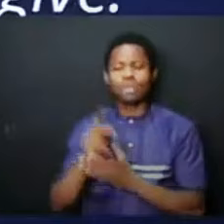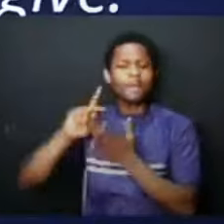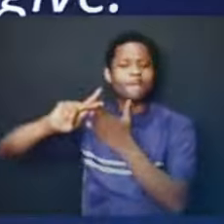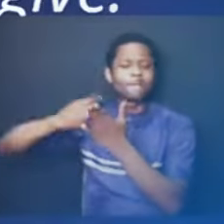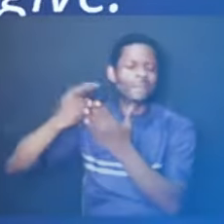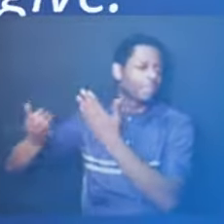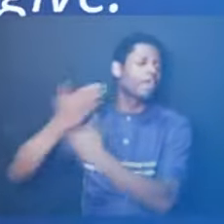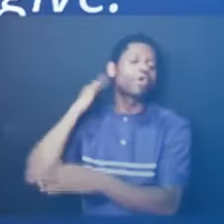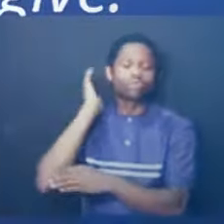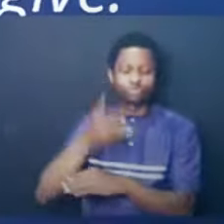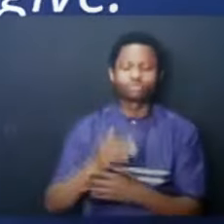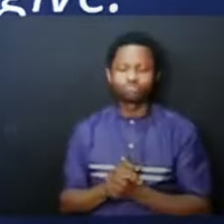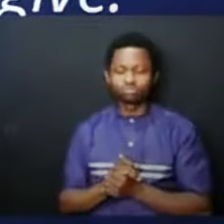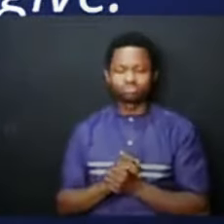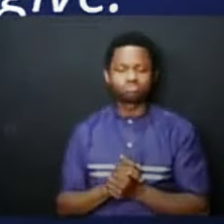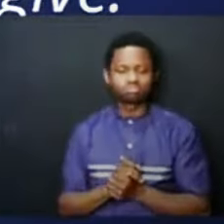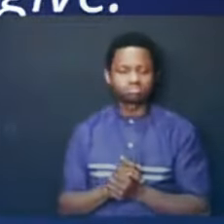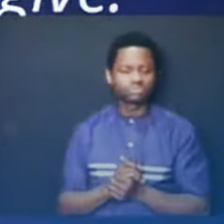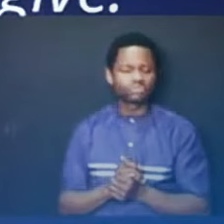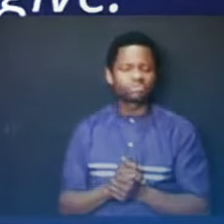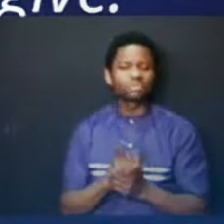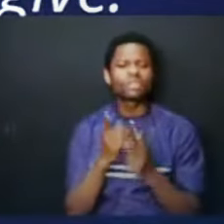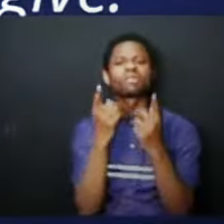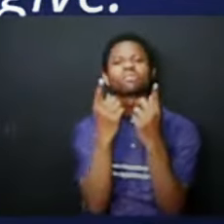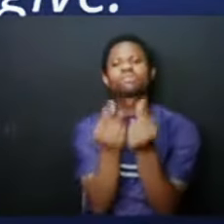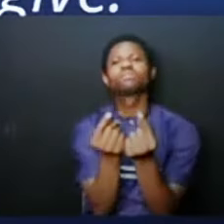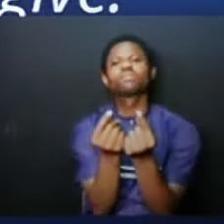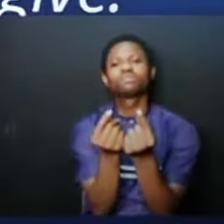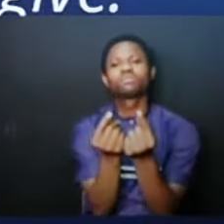What we need to do is to forgive.